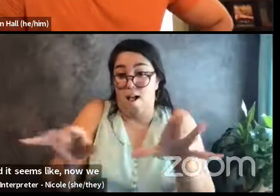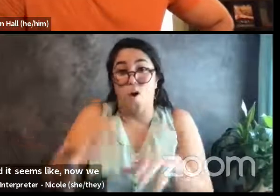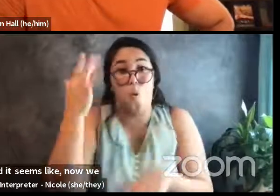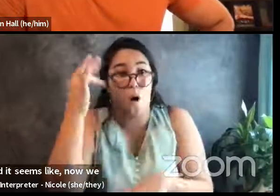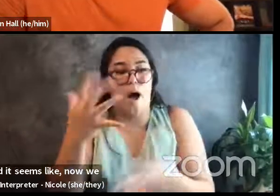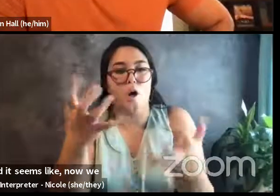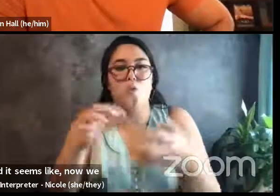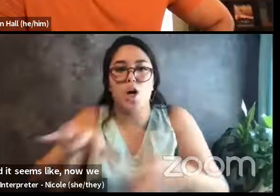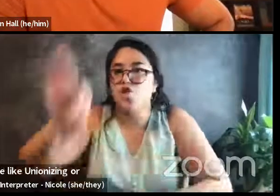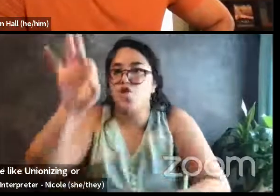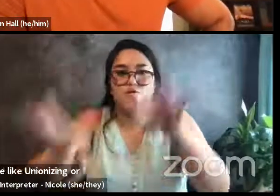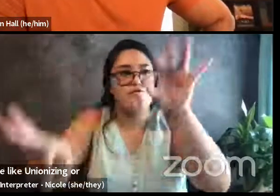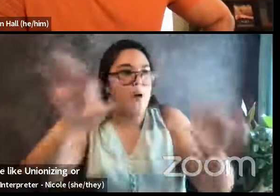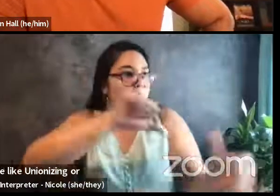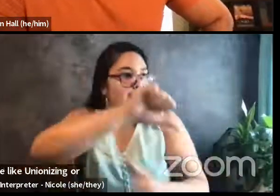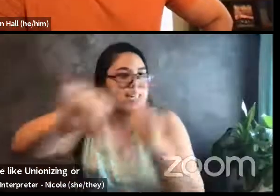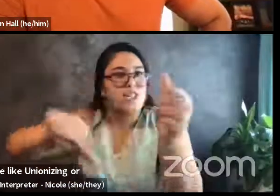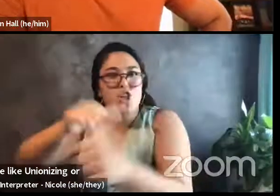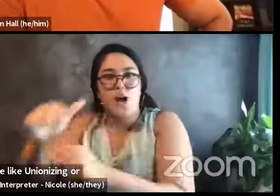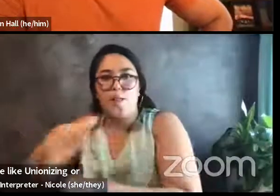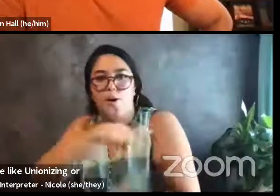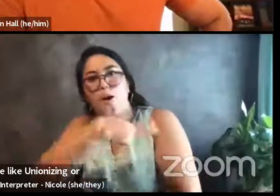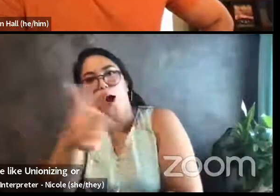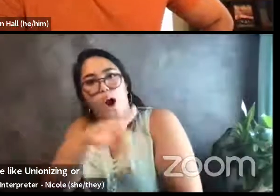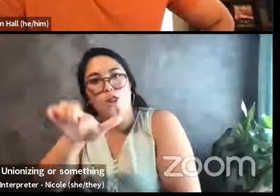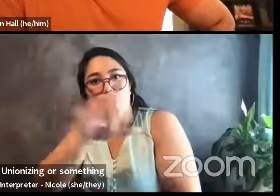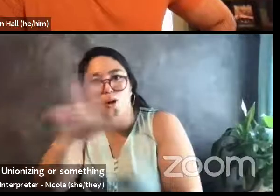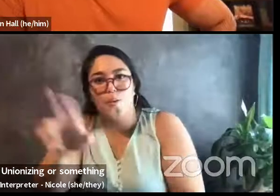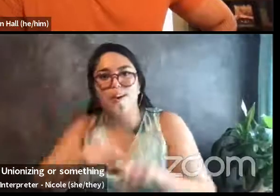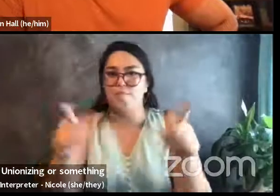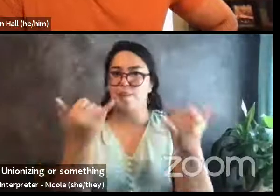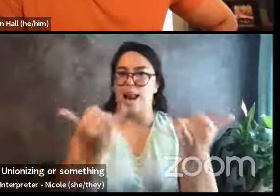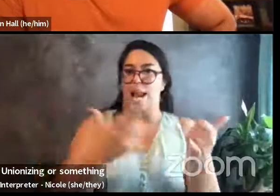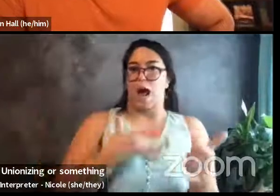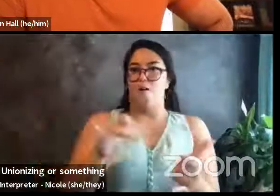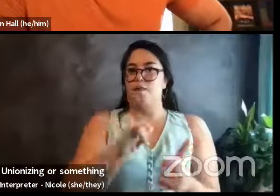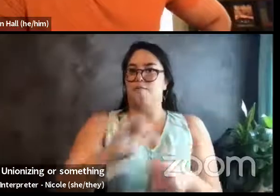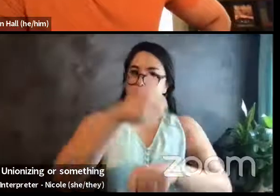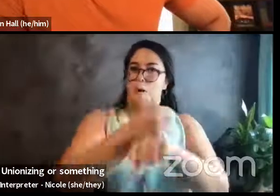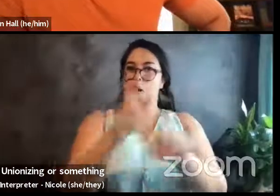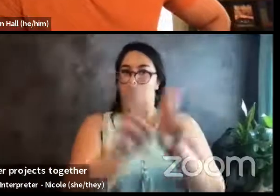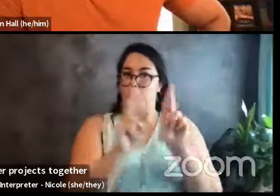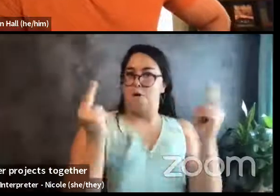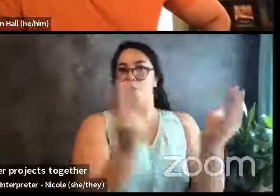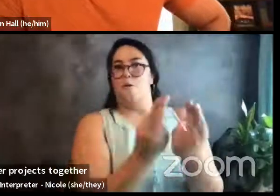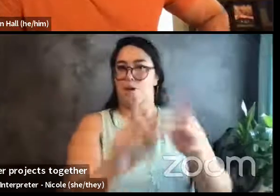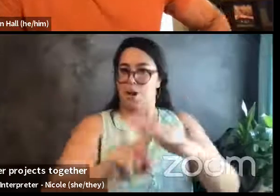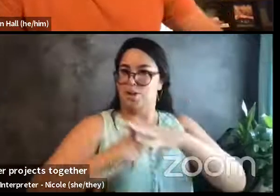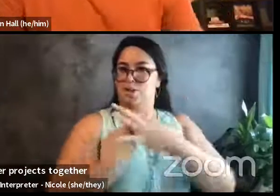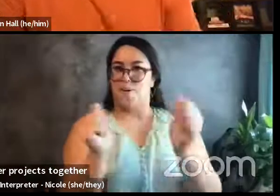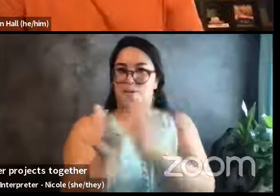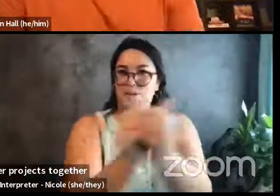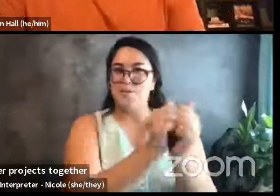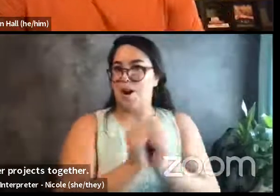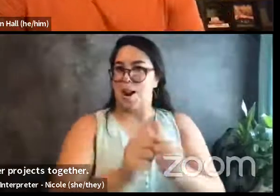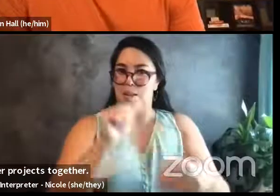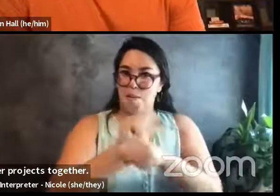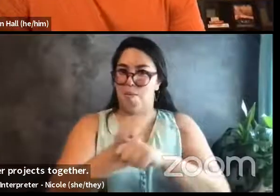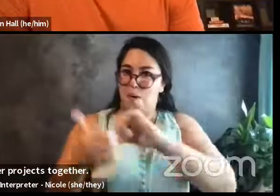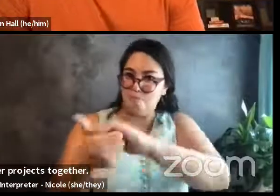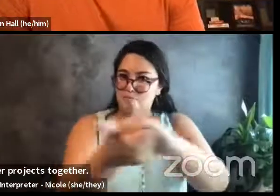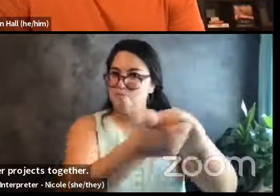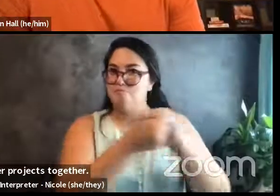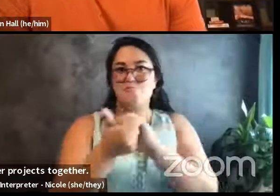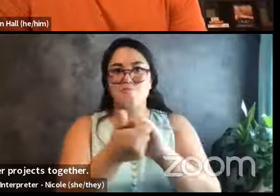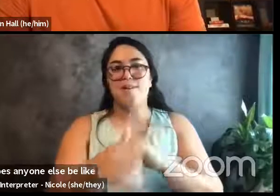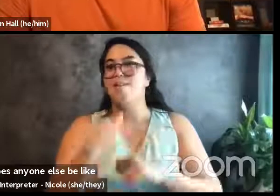like unionizing or something and creating these Kickstarter projects together instead of just like, Hey, is it, does anyone else feel like me? It's like,